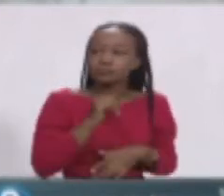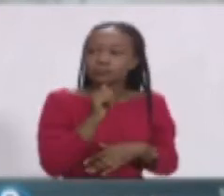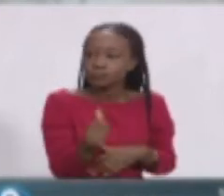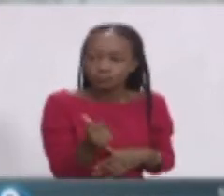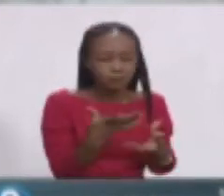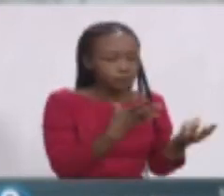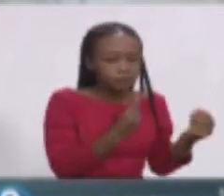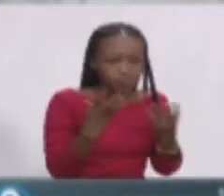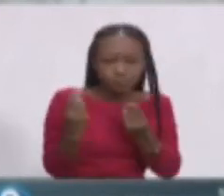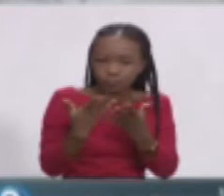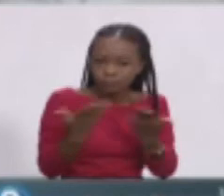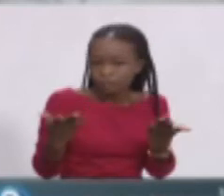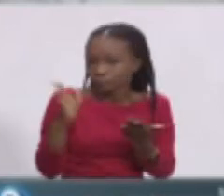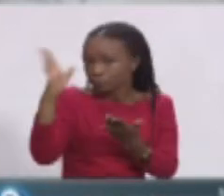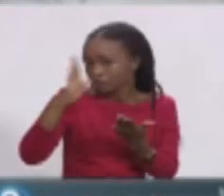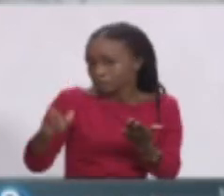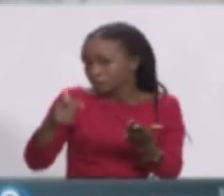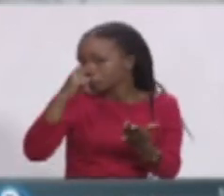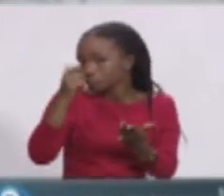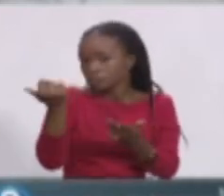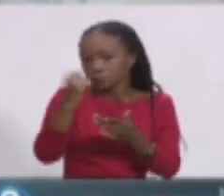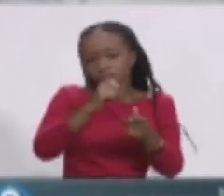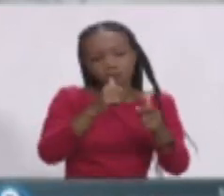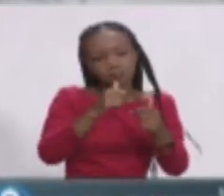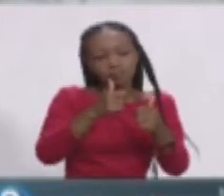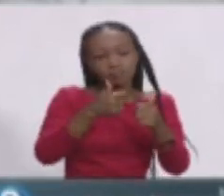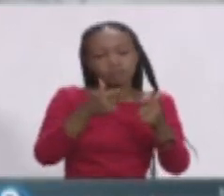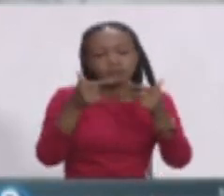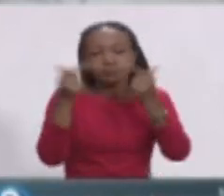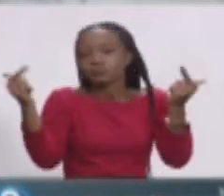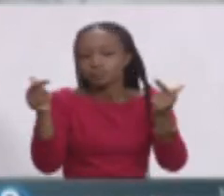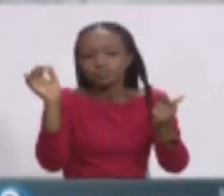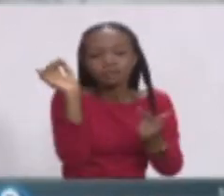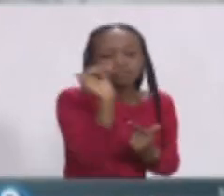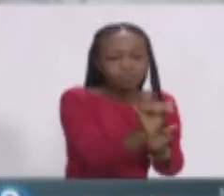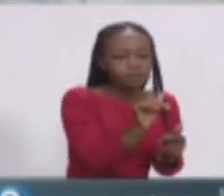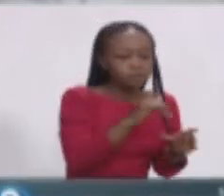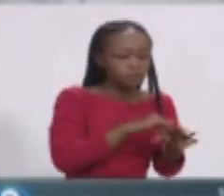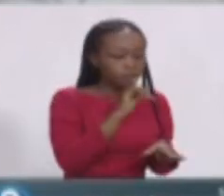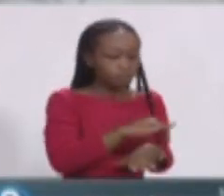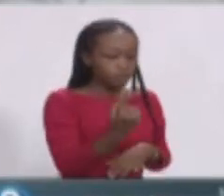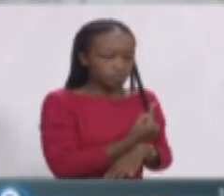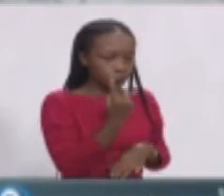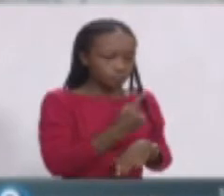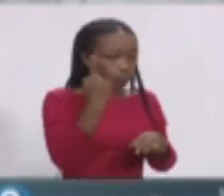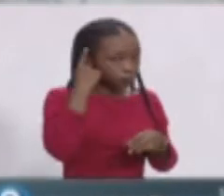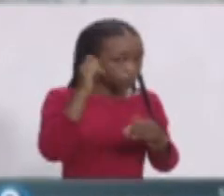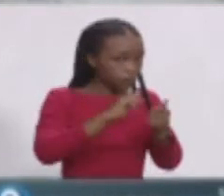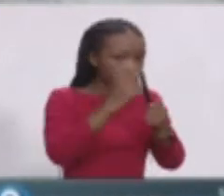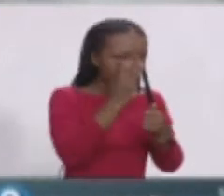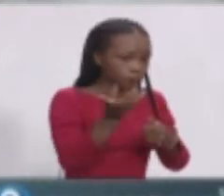thing. I would never wish it upon any of my enemies that they would be in a self-quarantine situation for 14 days. It